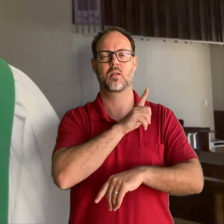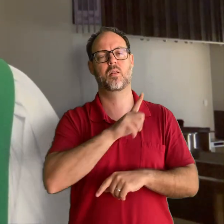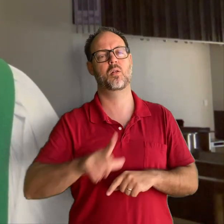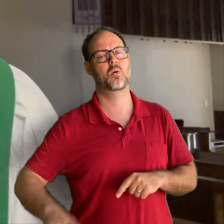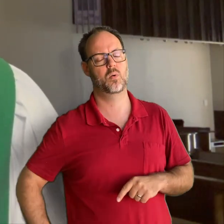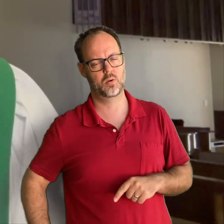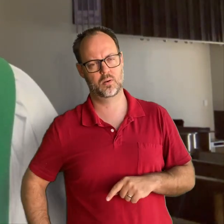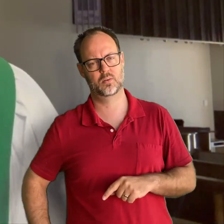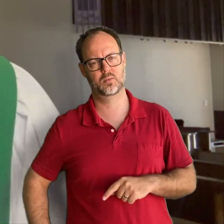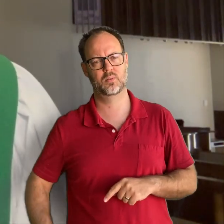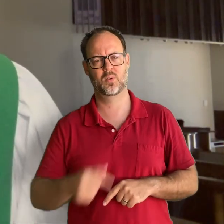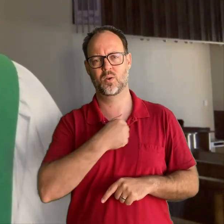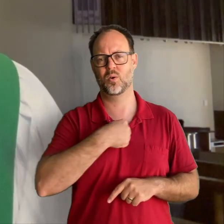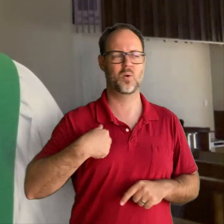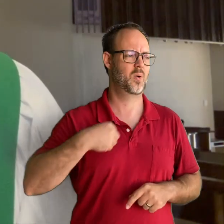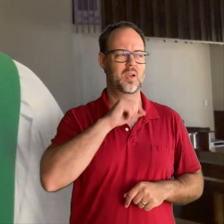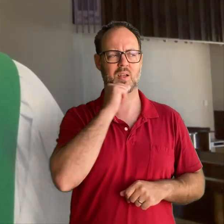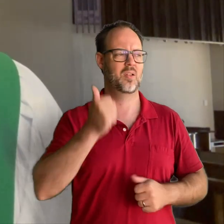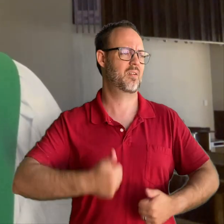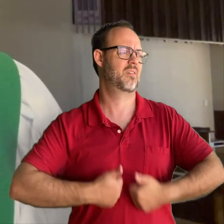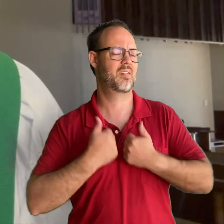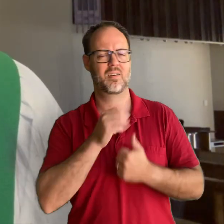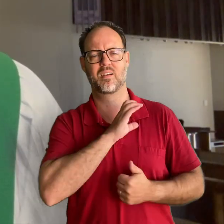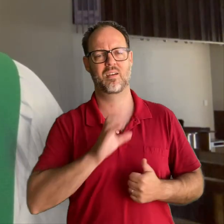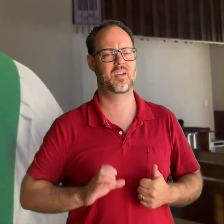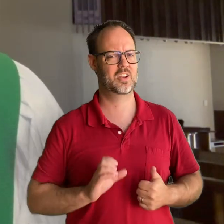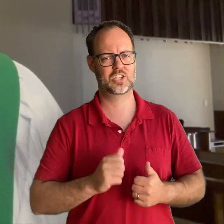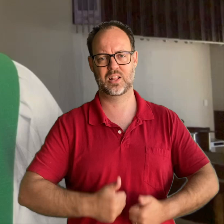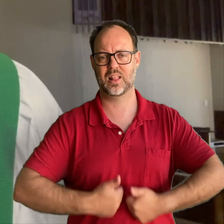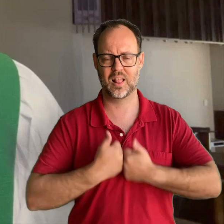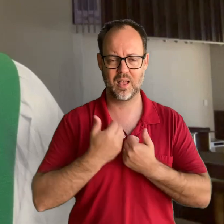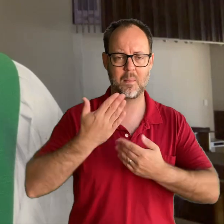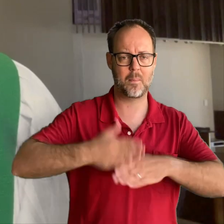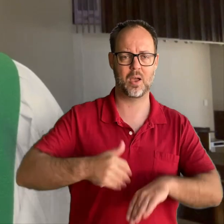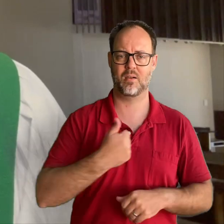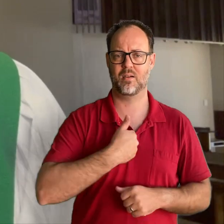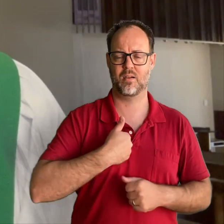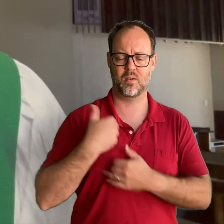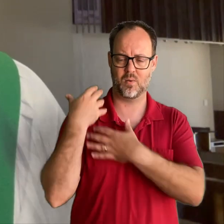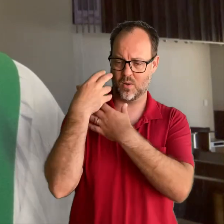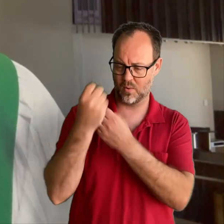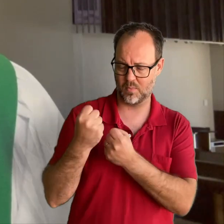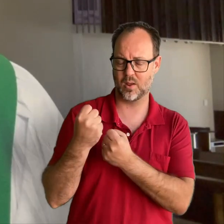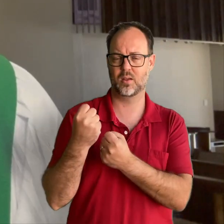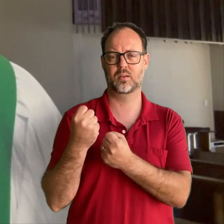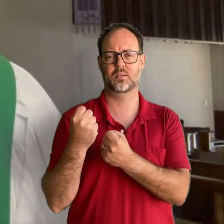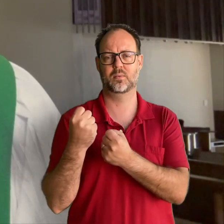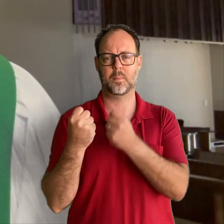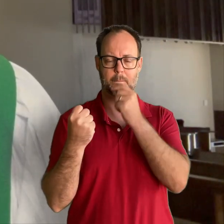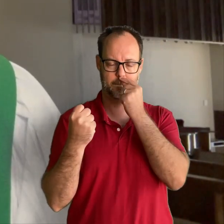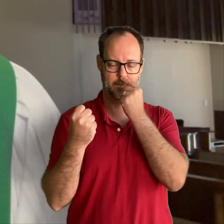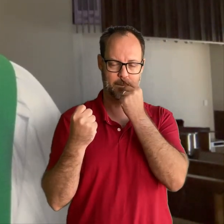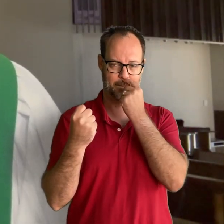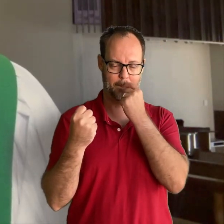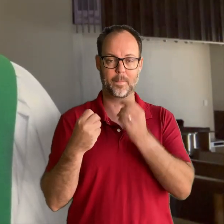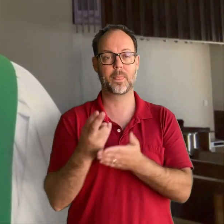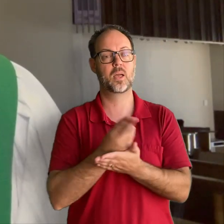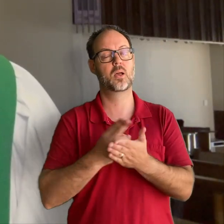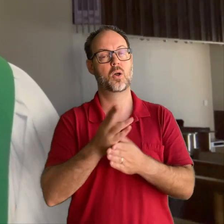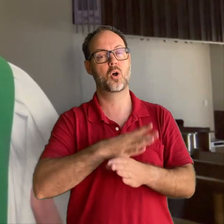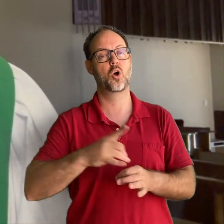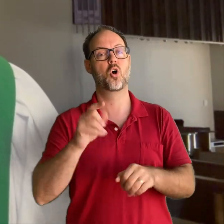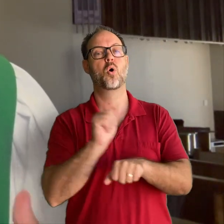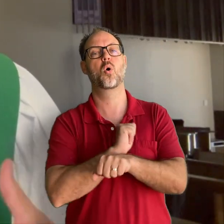Lord. We don't live our Christian life by our own power and strength. It's the